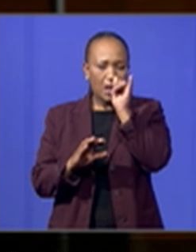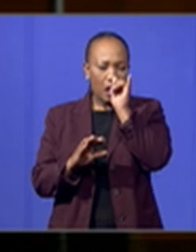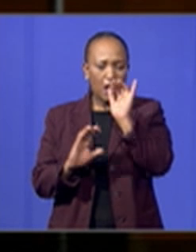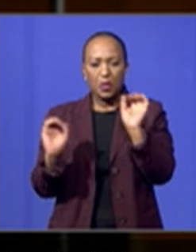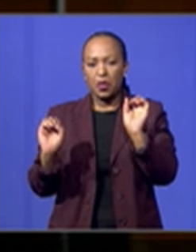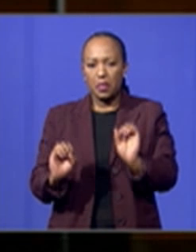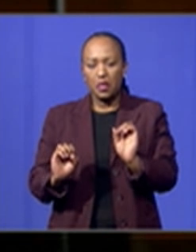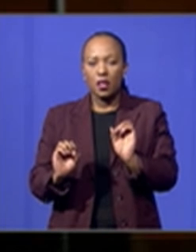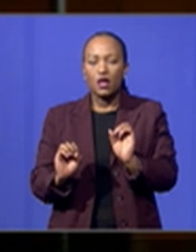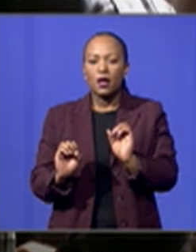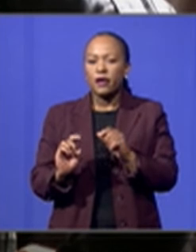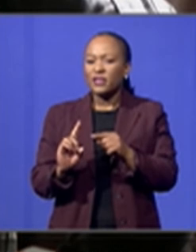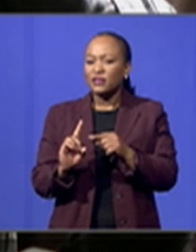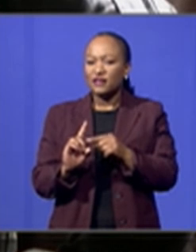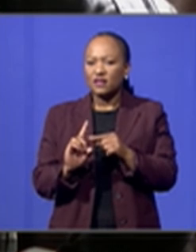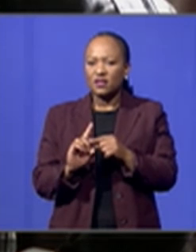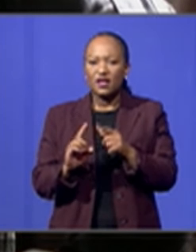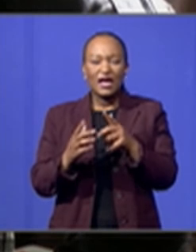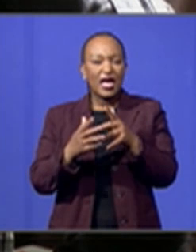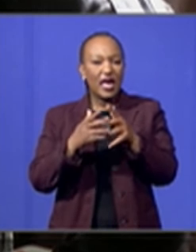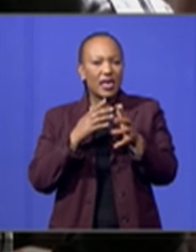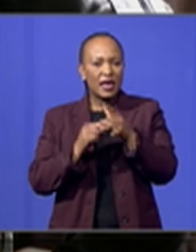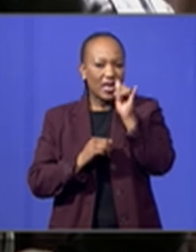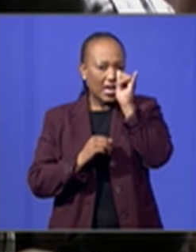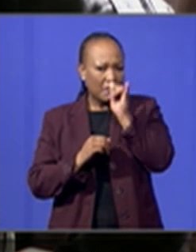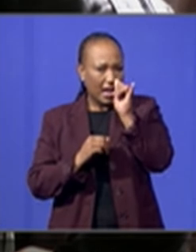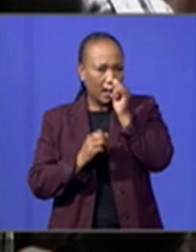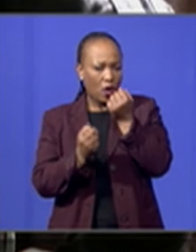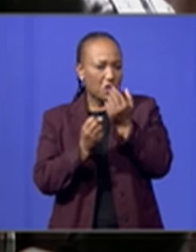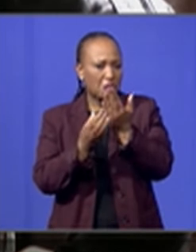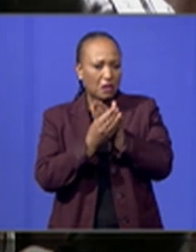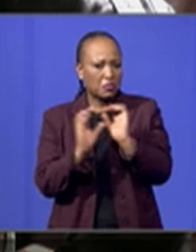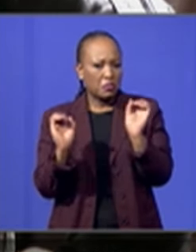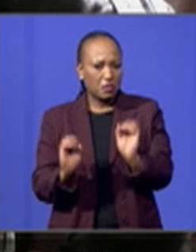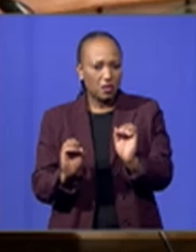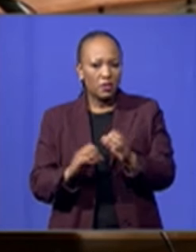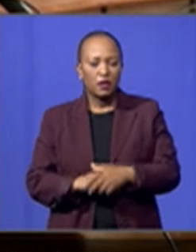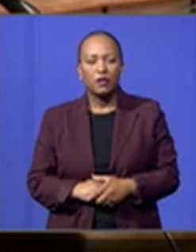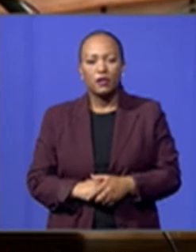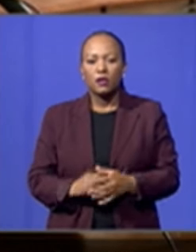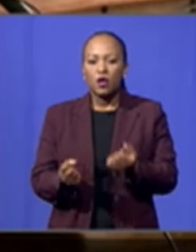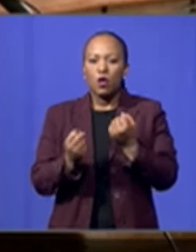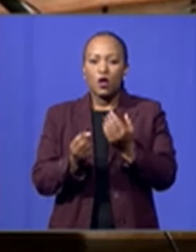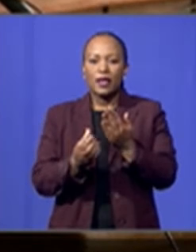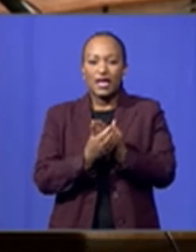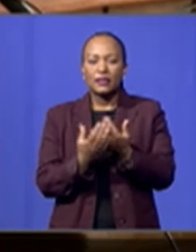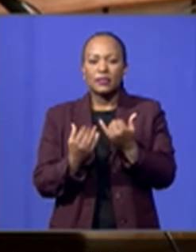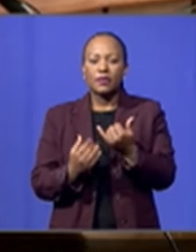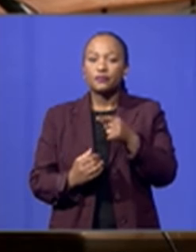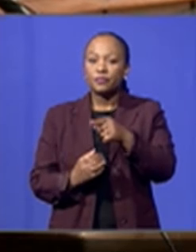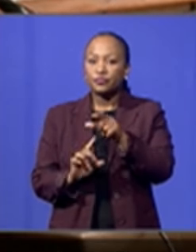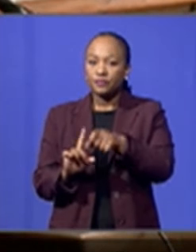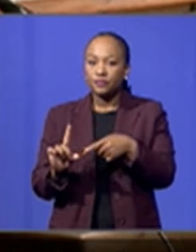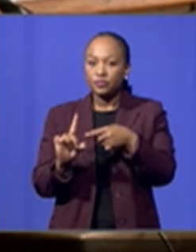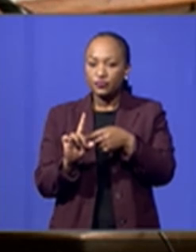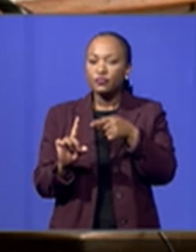and he does not have any criminal pending cases. Kgotlatshekelo e laetse gore Meyer a tlamelwe ka